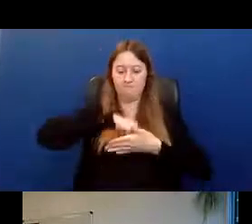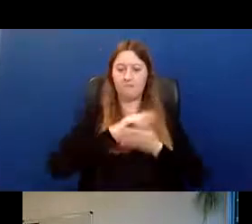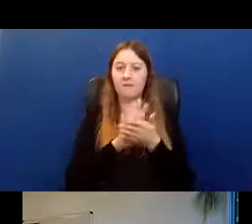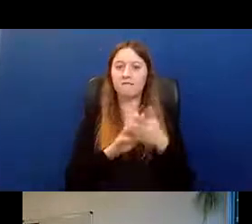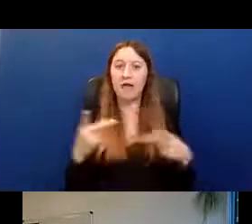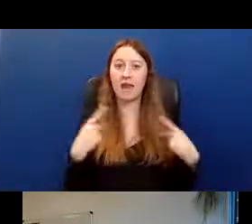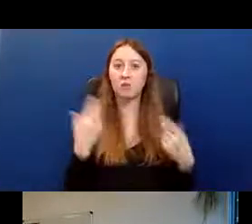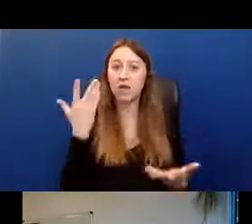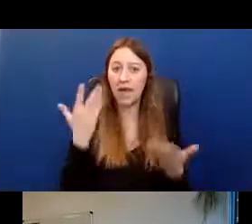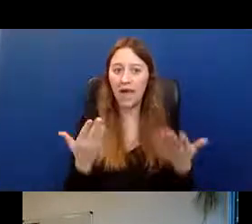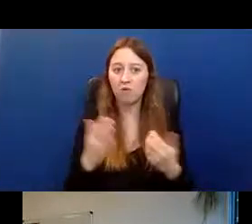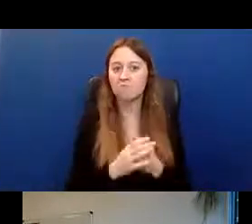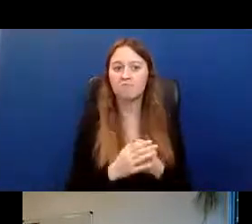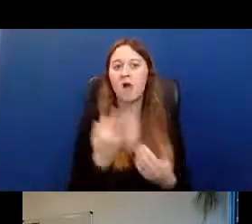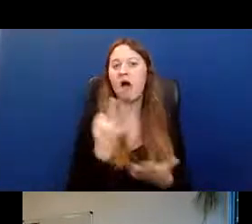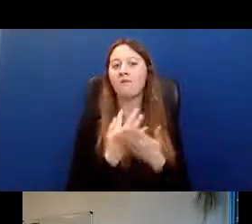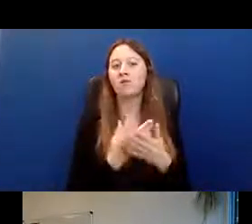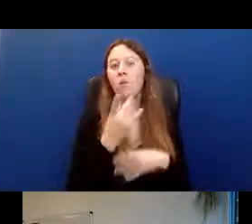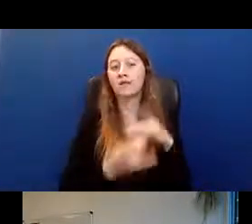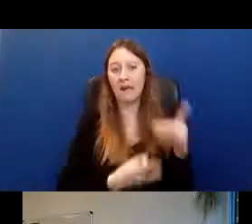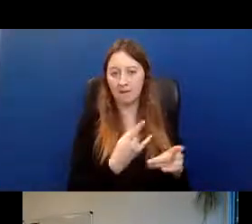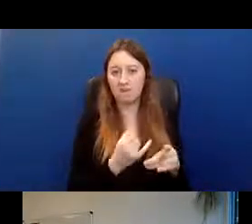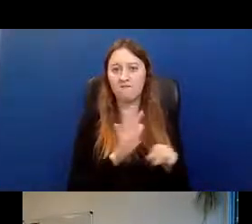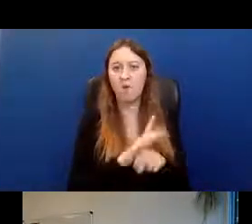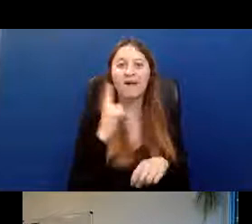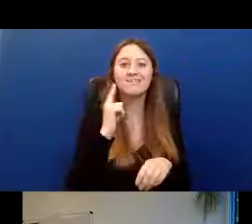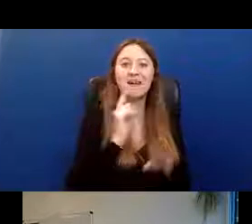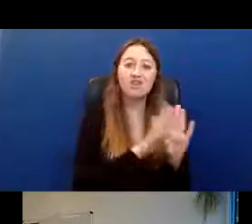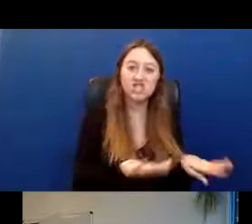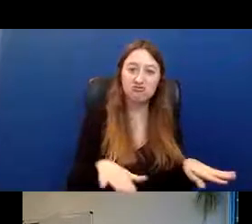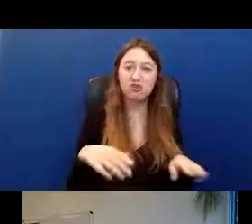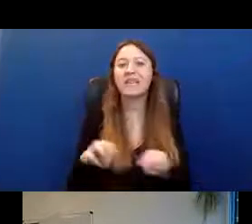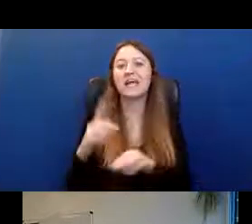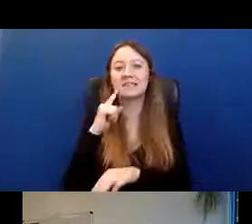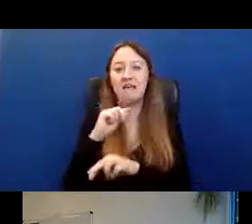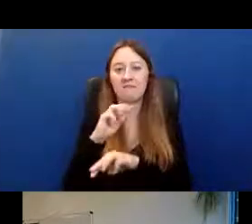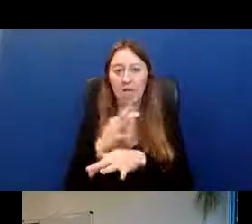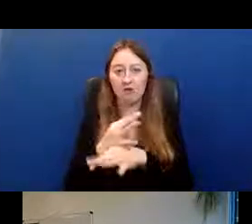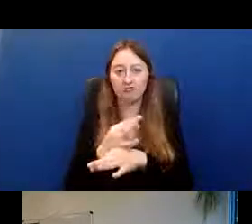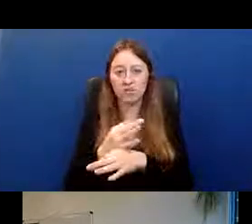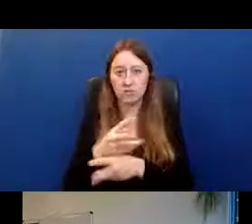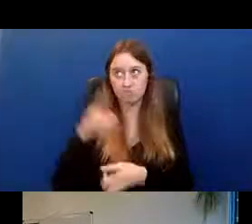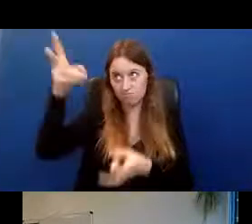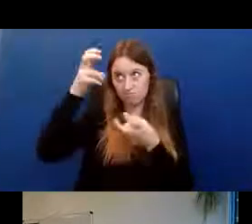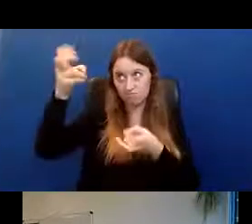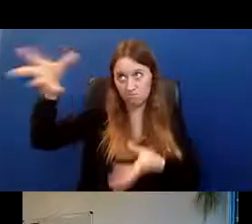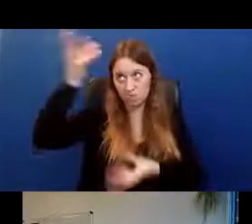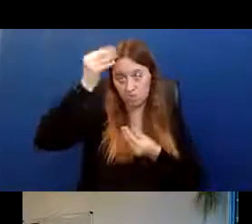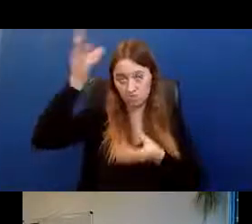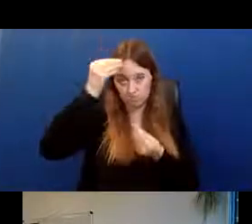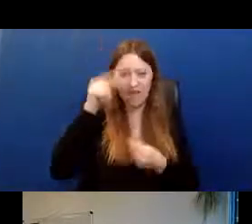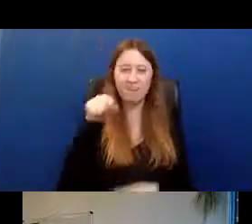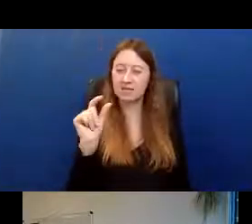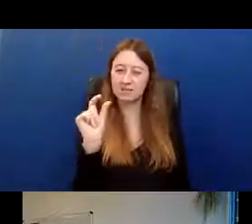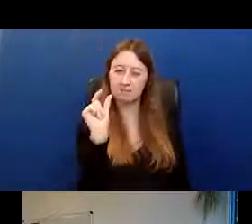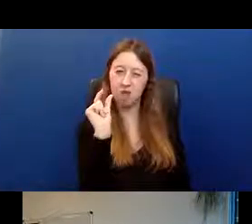of sign language acquisition happen in children who've got deaf parents. This is a very small proportion of the deaf